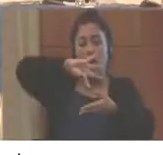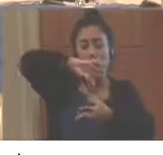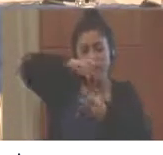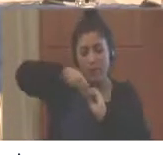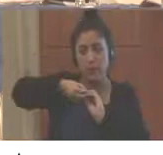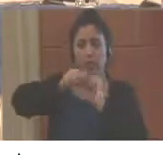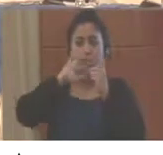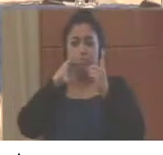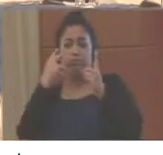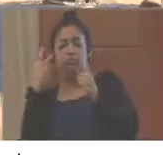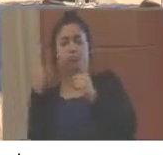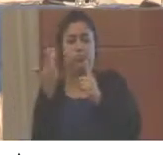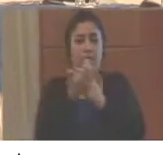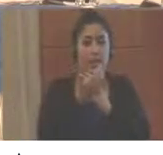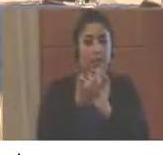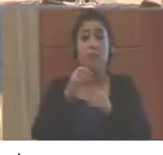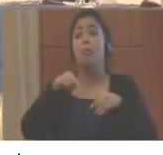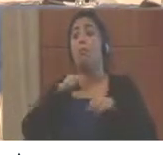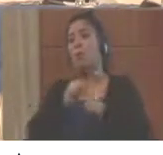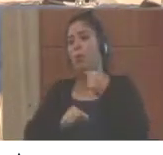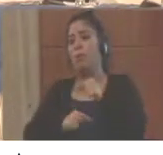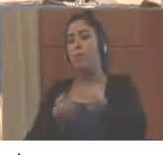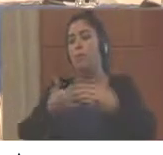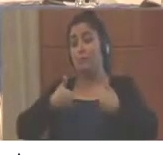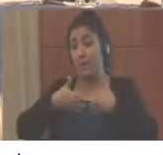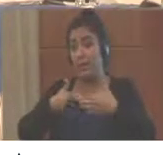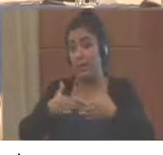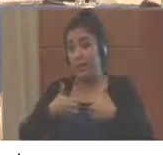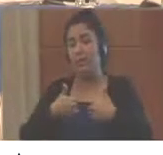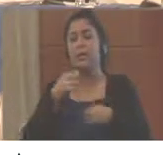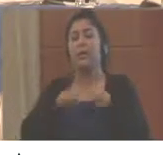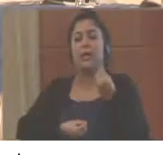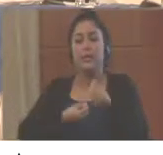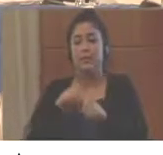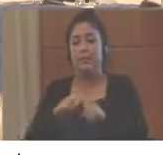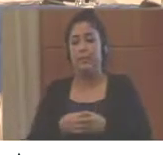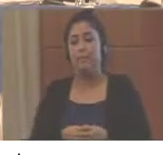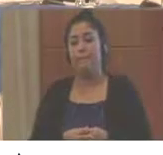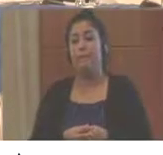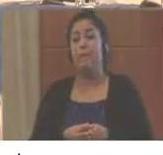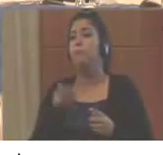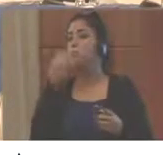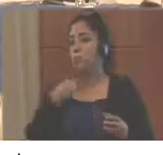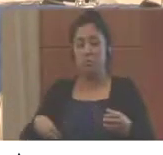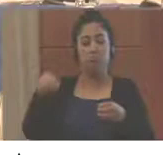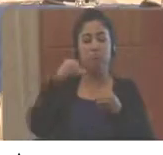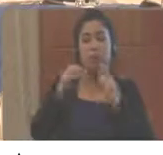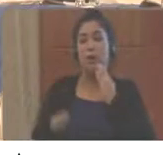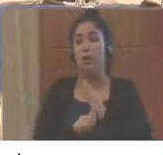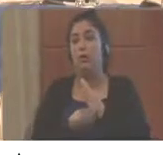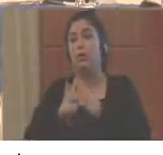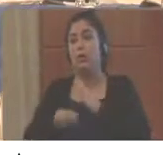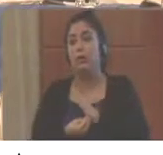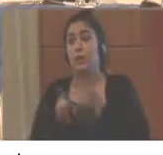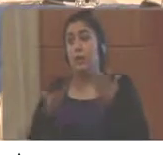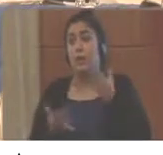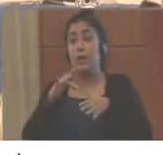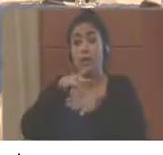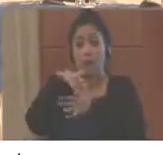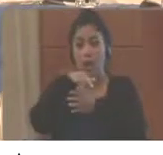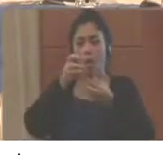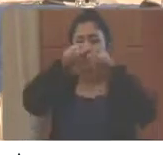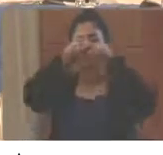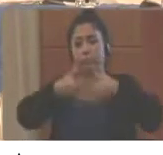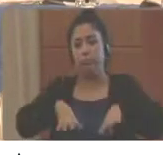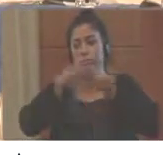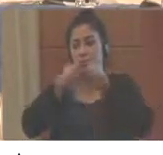contemplating disaster risk management and climate change, and we also have other themes such as risks